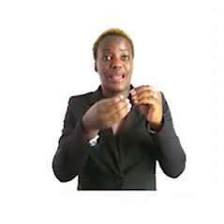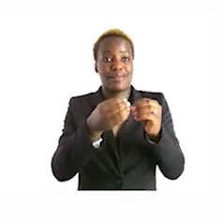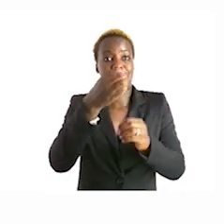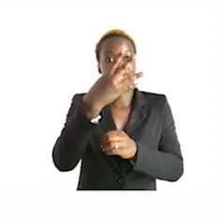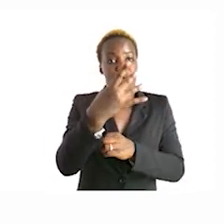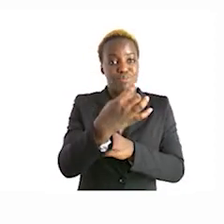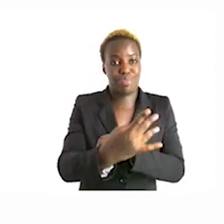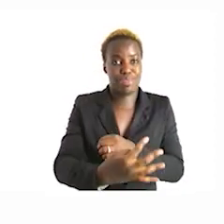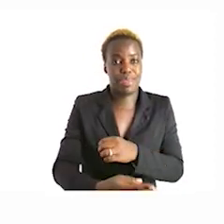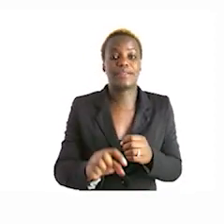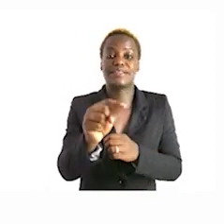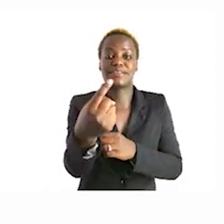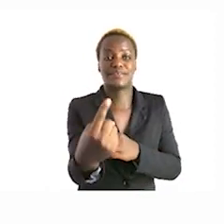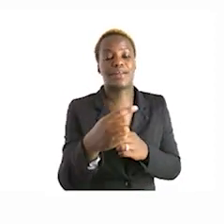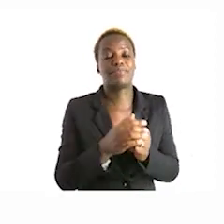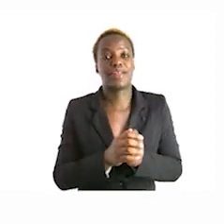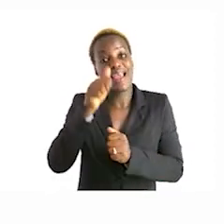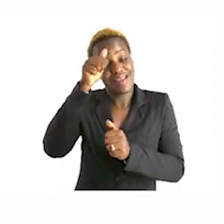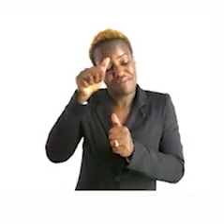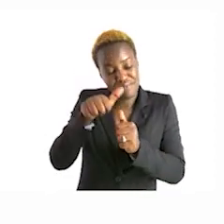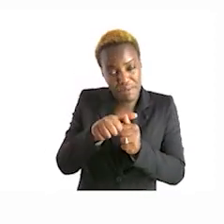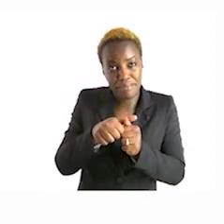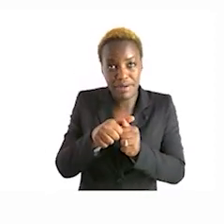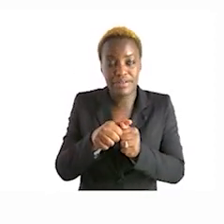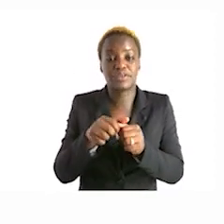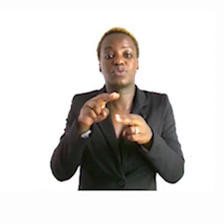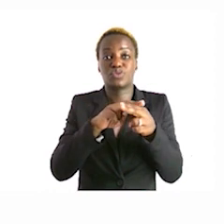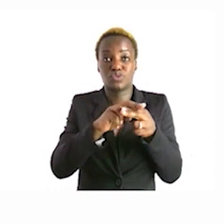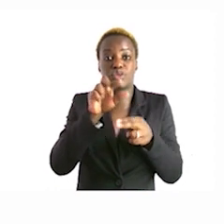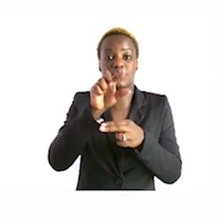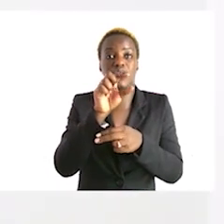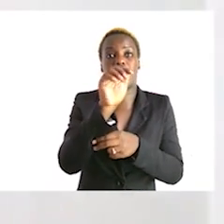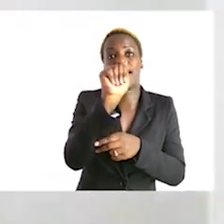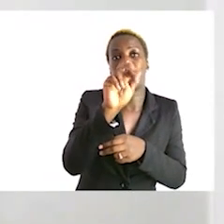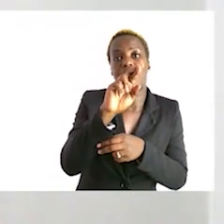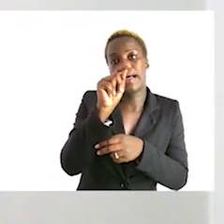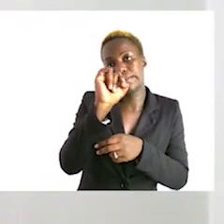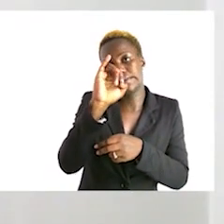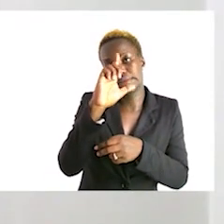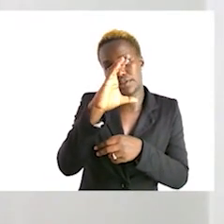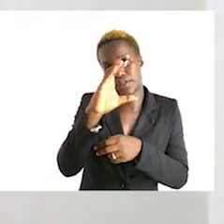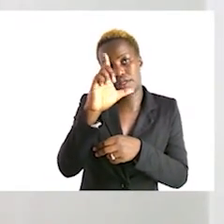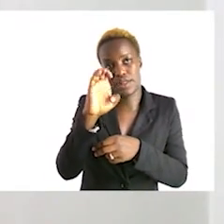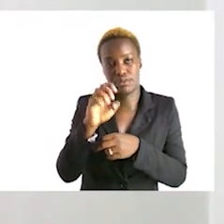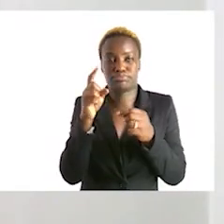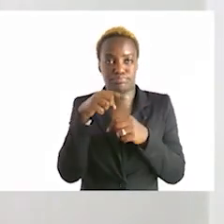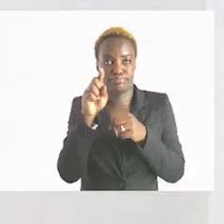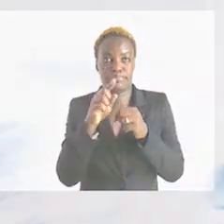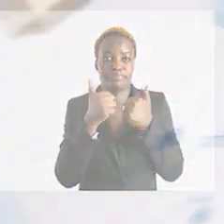own. And remember to use the articles correctly and pronounce them correctly as